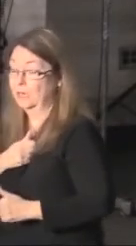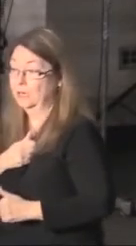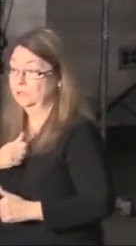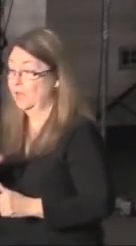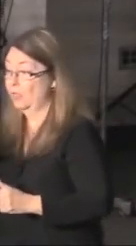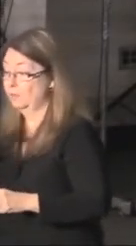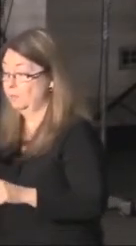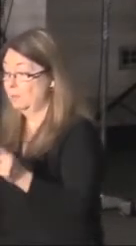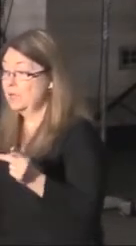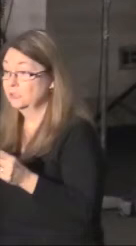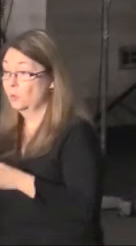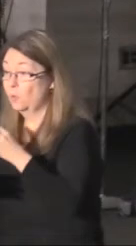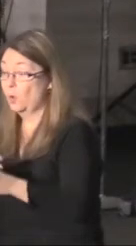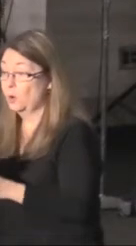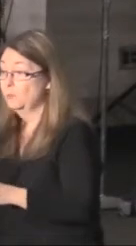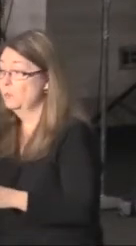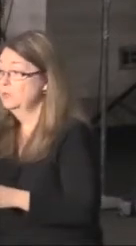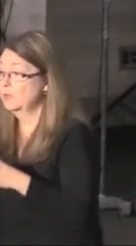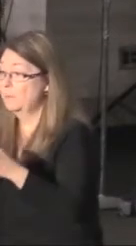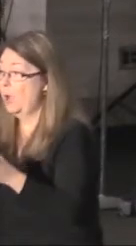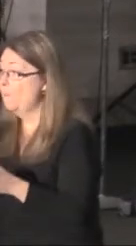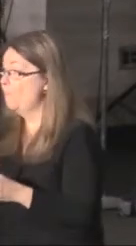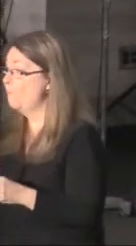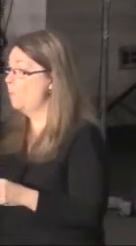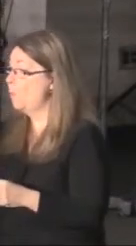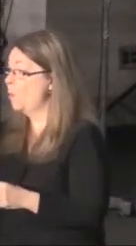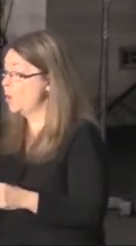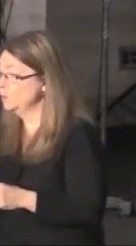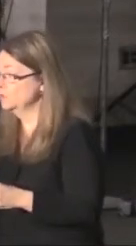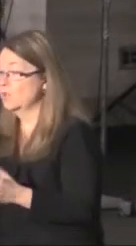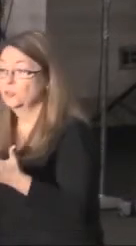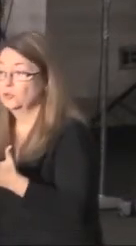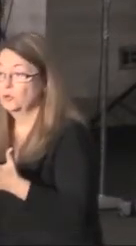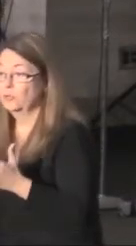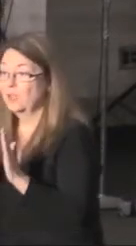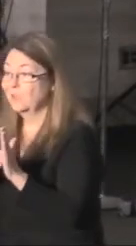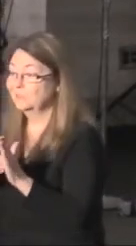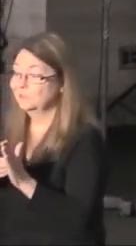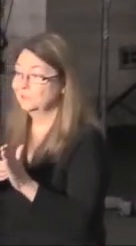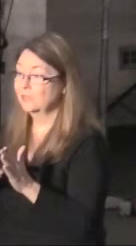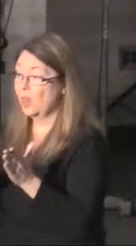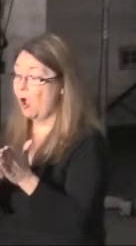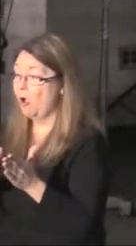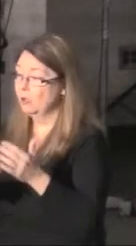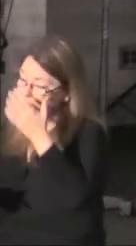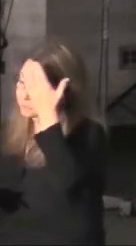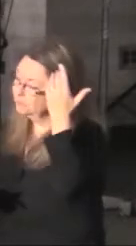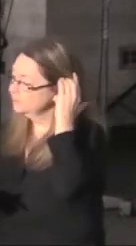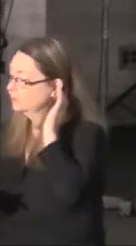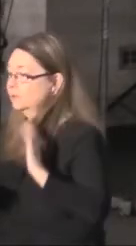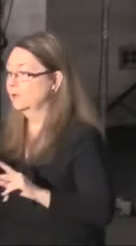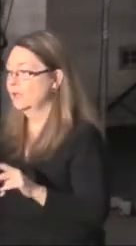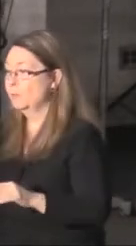around the world, and preaching what the Bible has to say about morals and ethics and truth were to become against the law, and ministers started to go